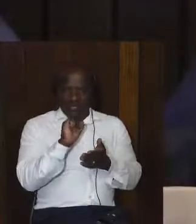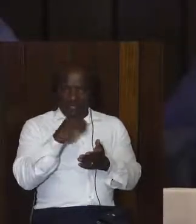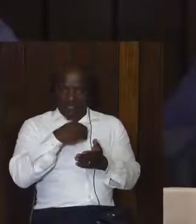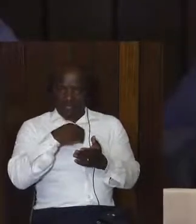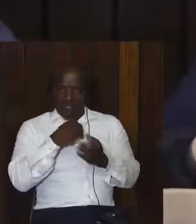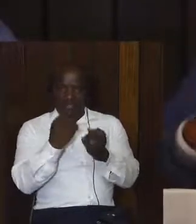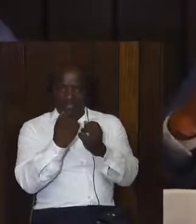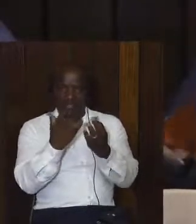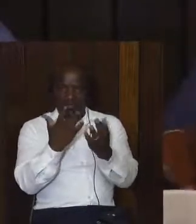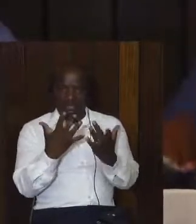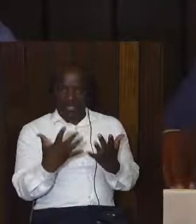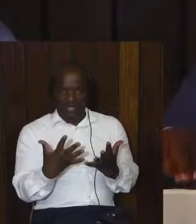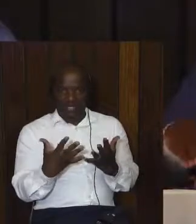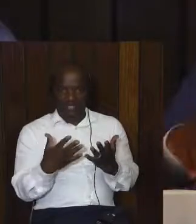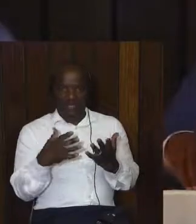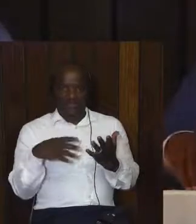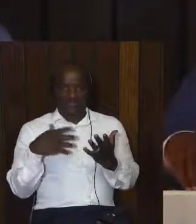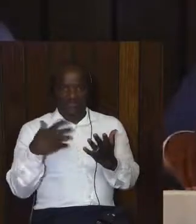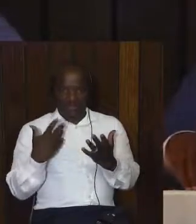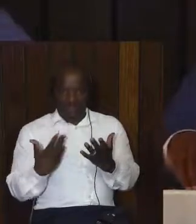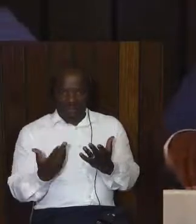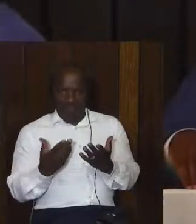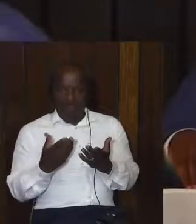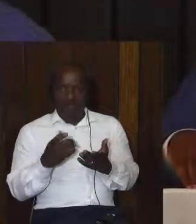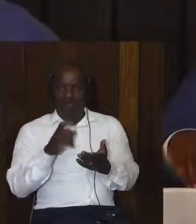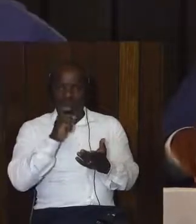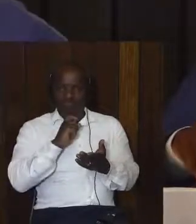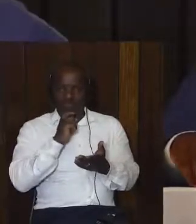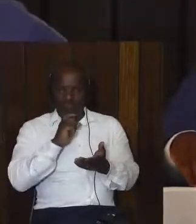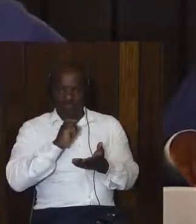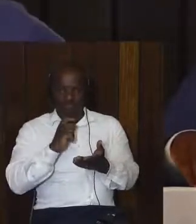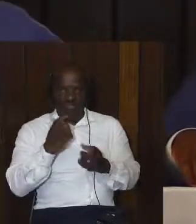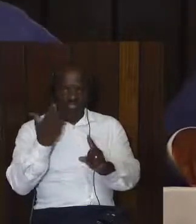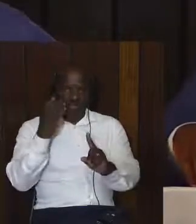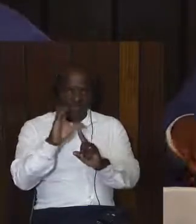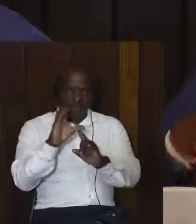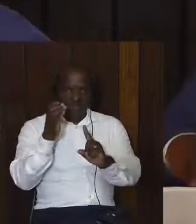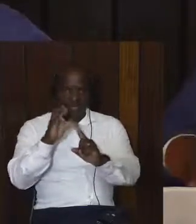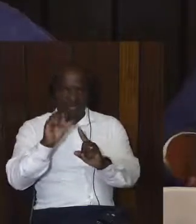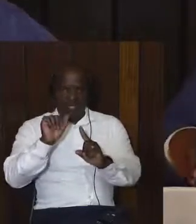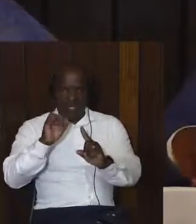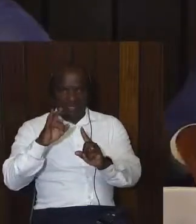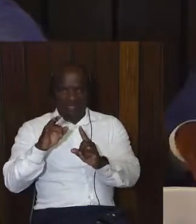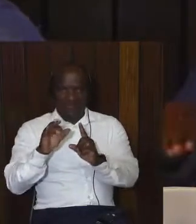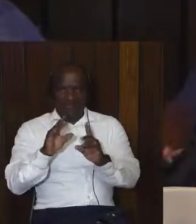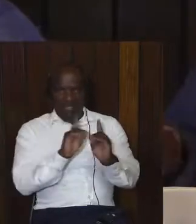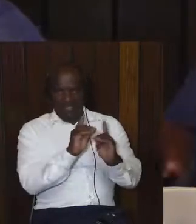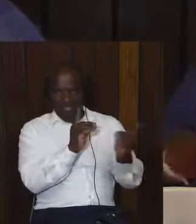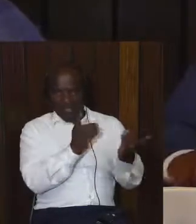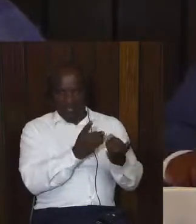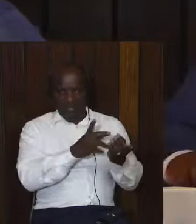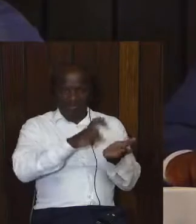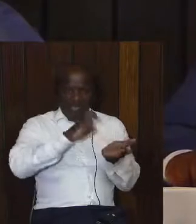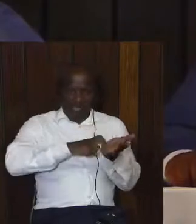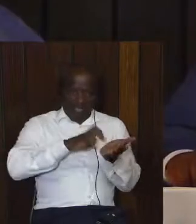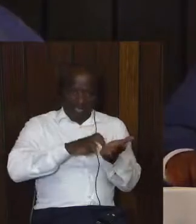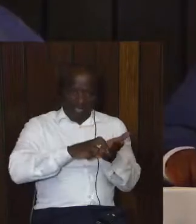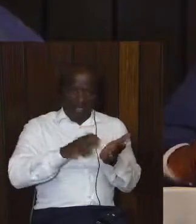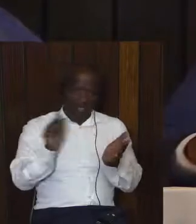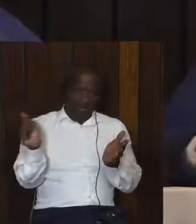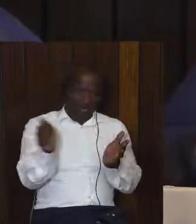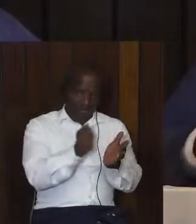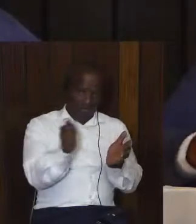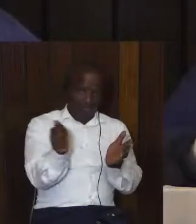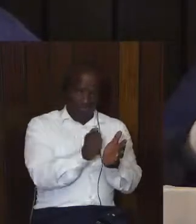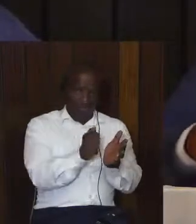Or are you sourcing it at the time of need by the department from the market to give it to the